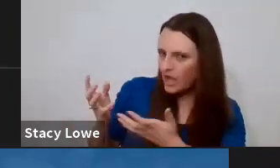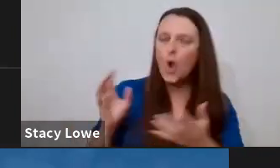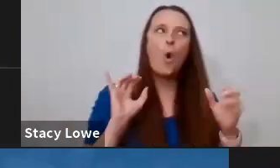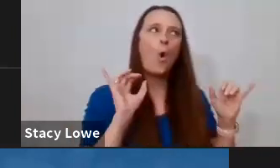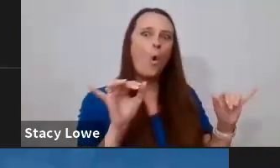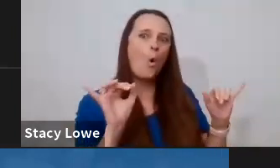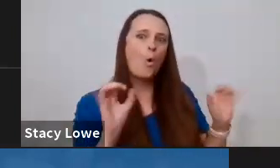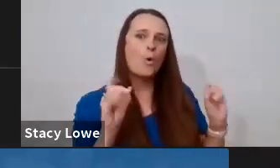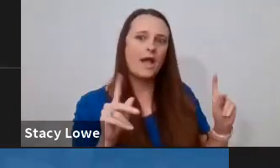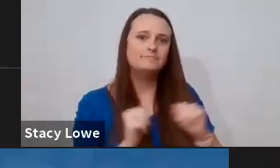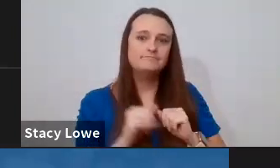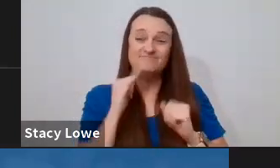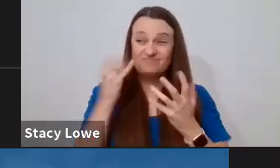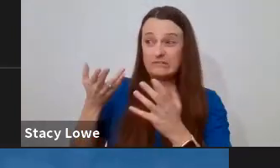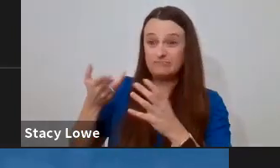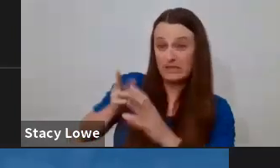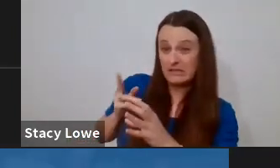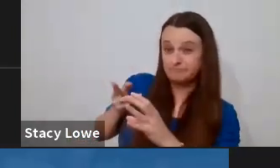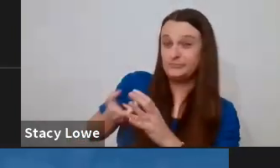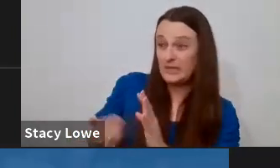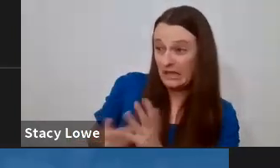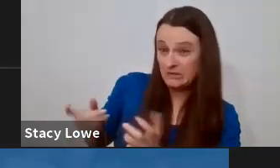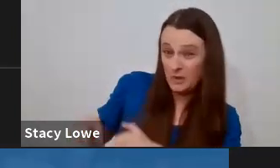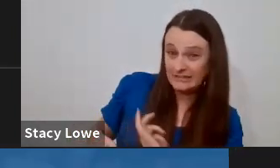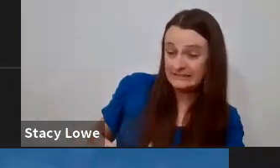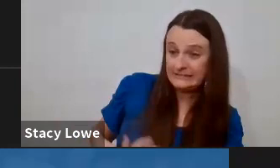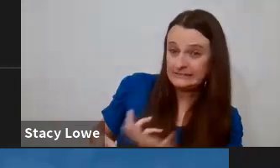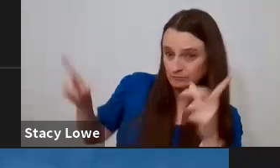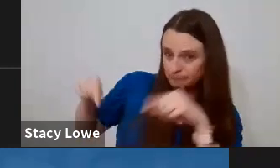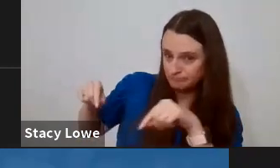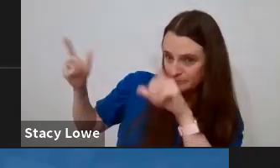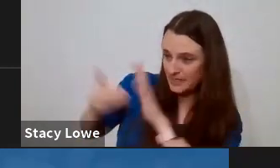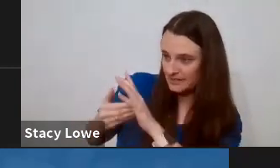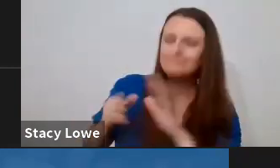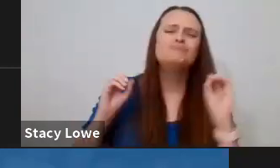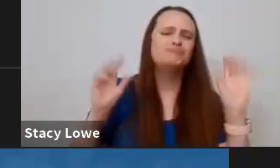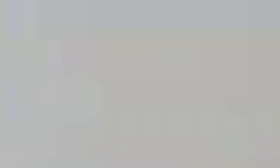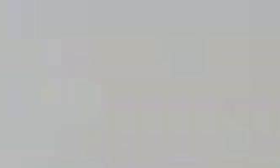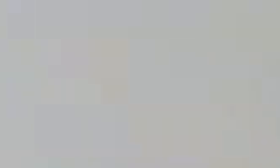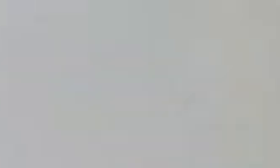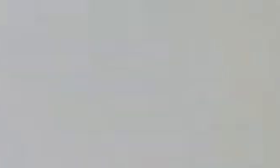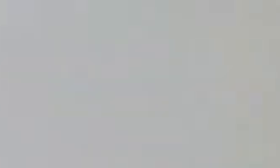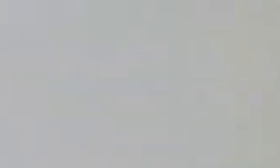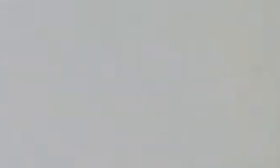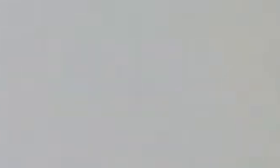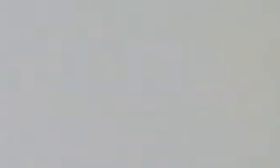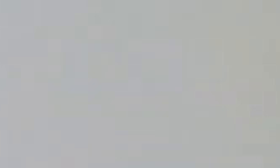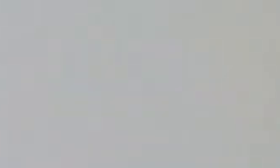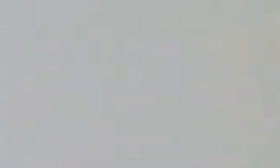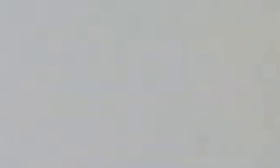you want to get out and get back in, that's okay. It happens sometimes. No worries. Yep, let